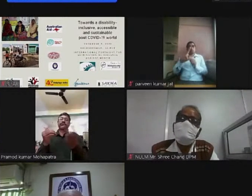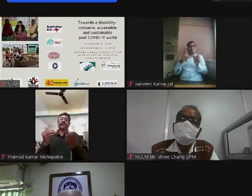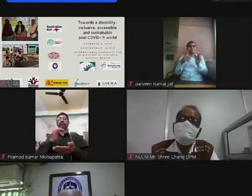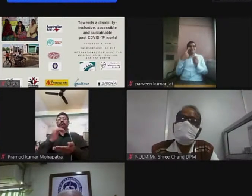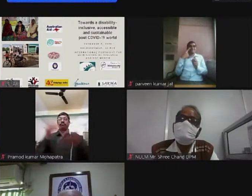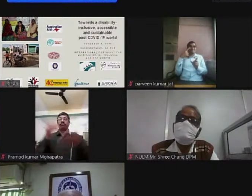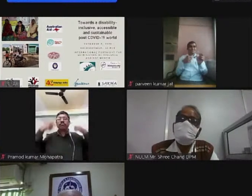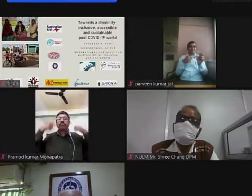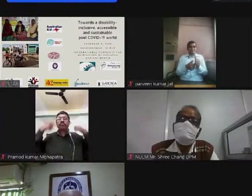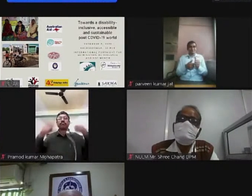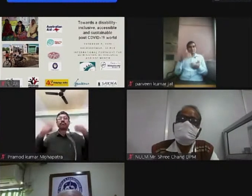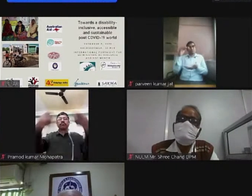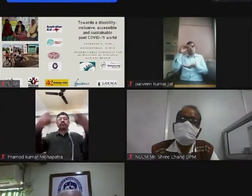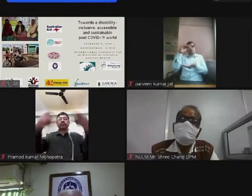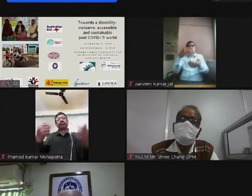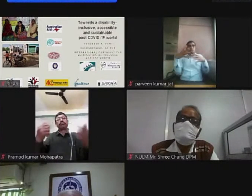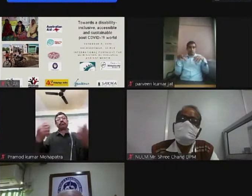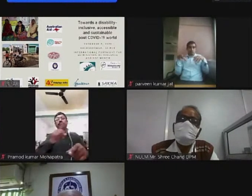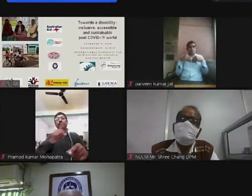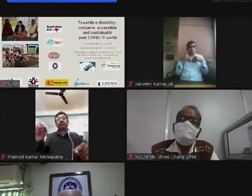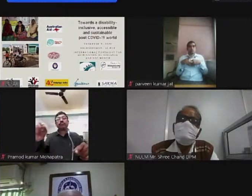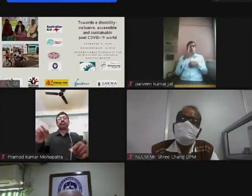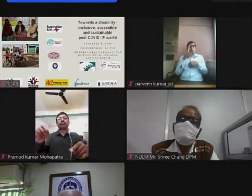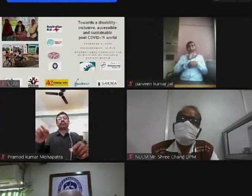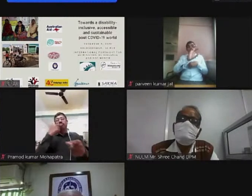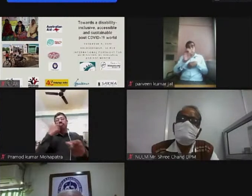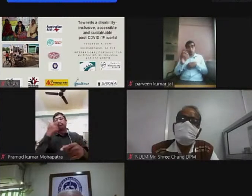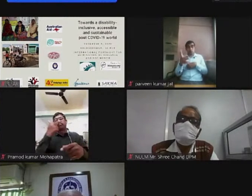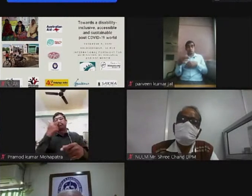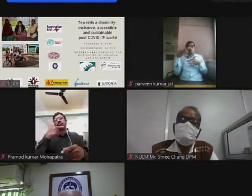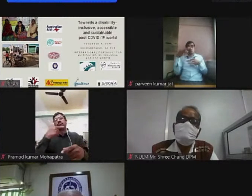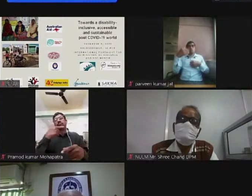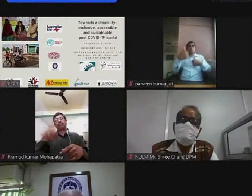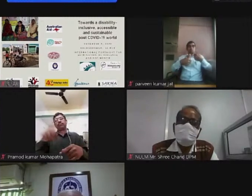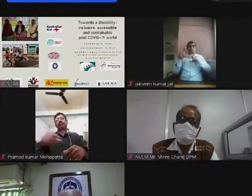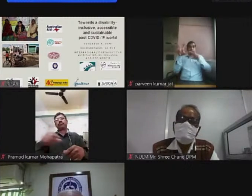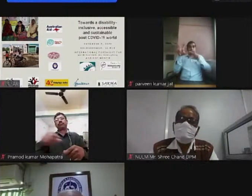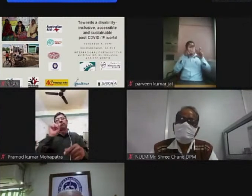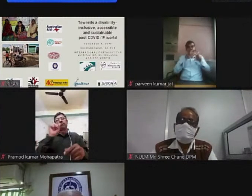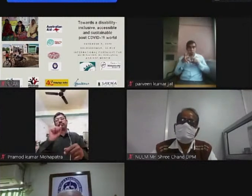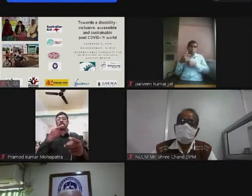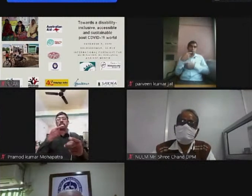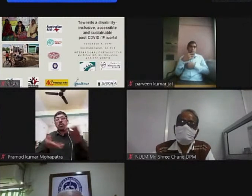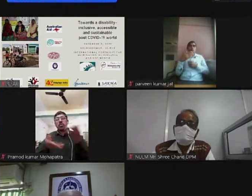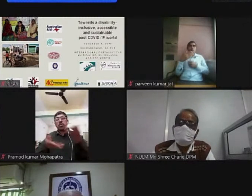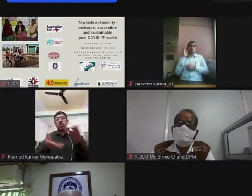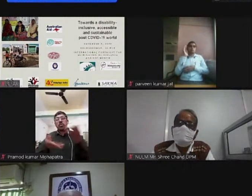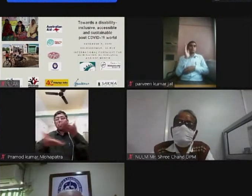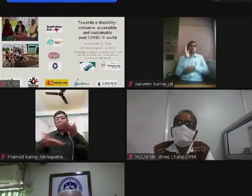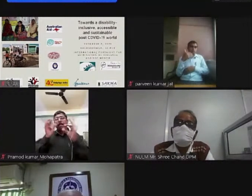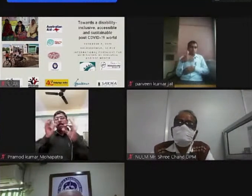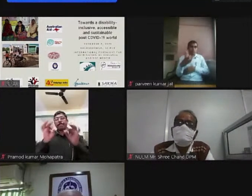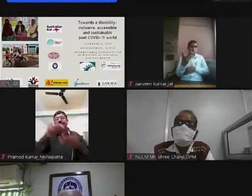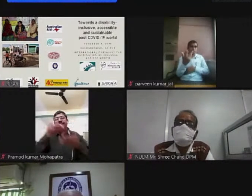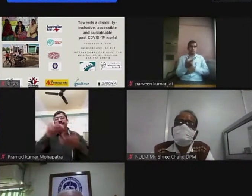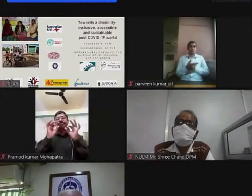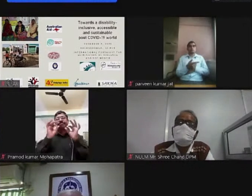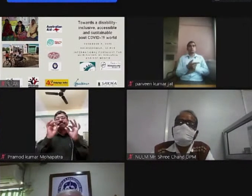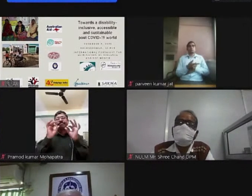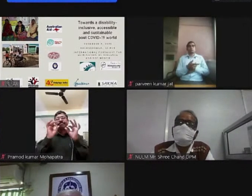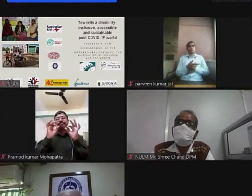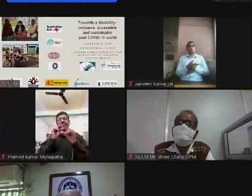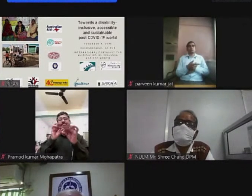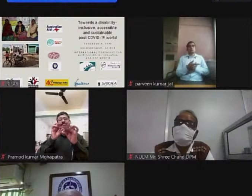RIFI Award. And he has almost presented around 100 papers and is considered to be an excellent motivational